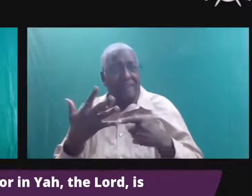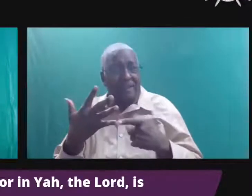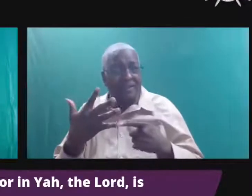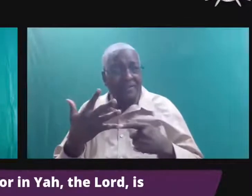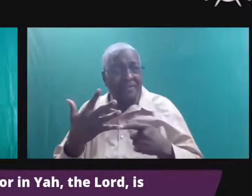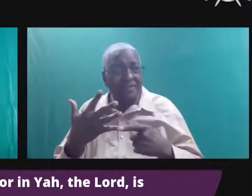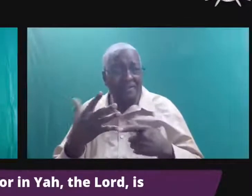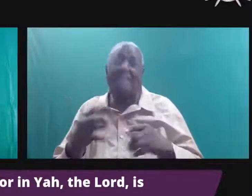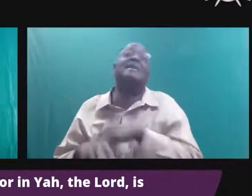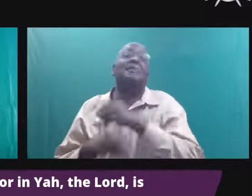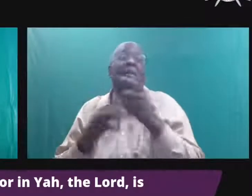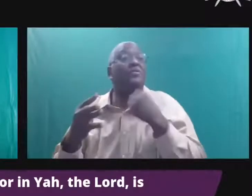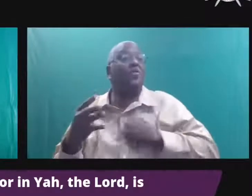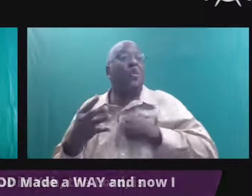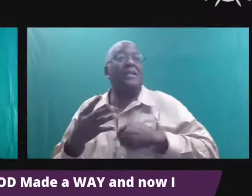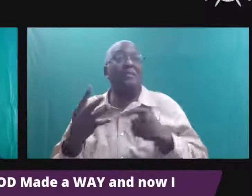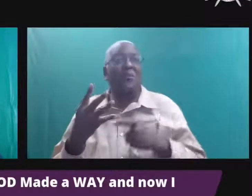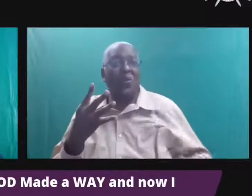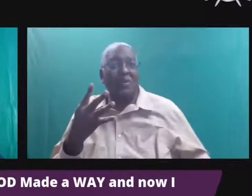Number four.